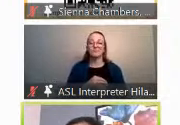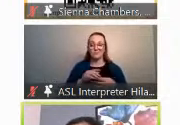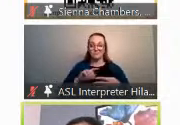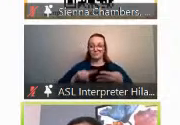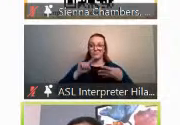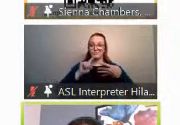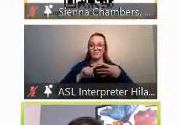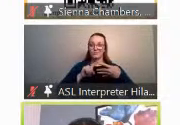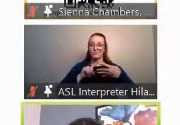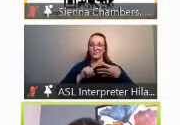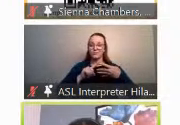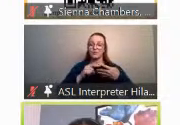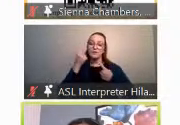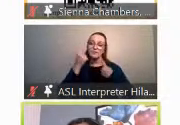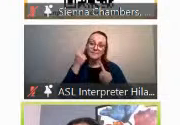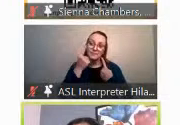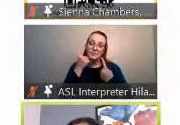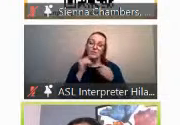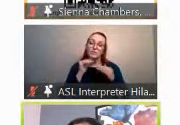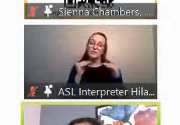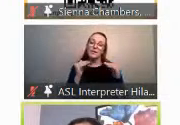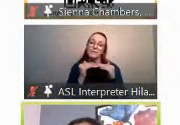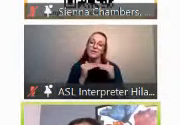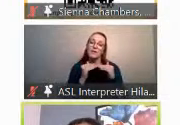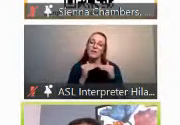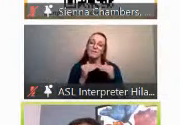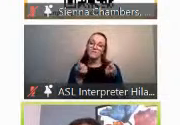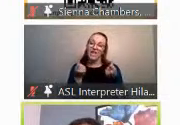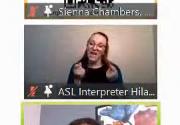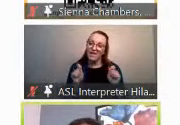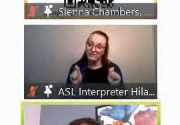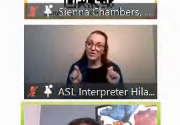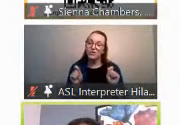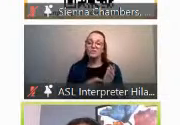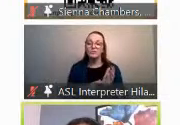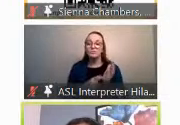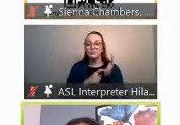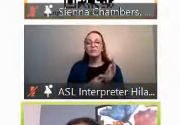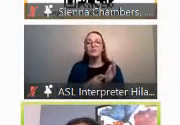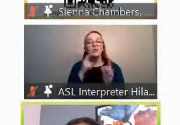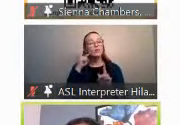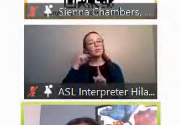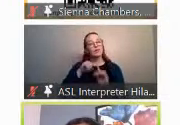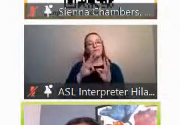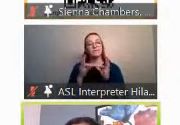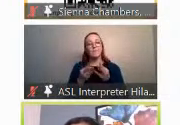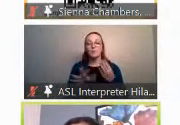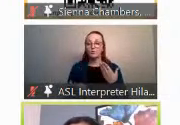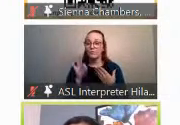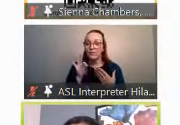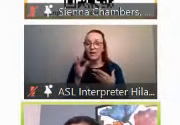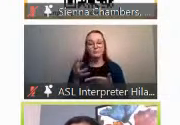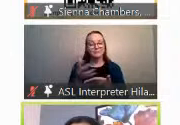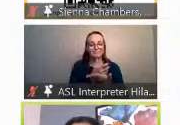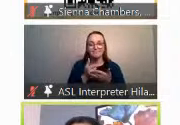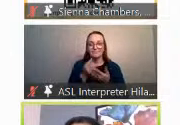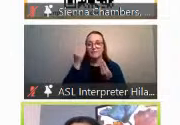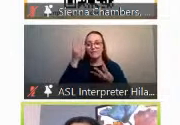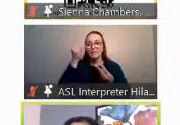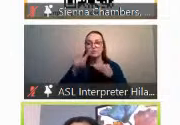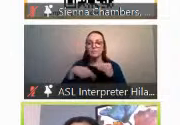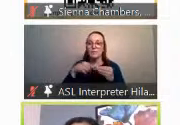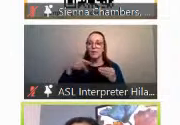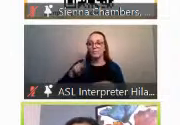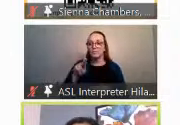the level of effort that is required for a family to find or obtain information about a preschool